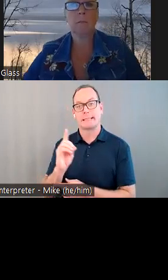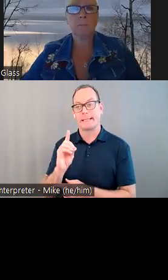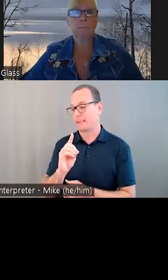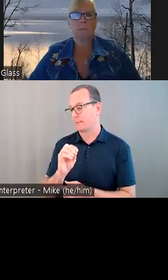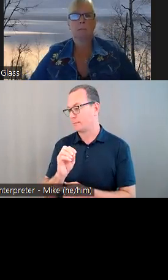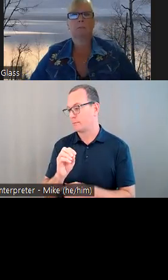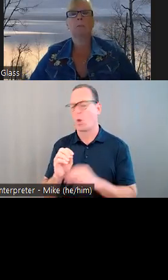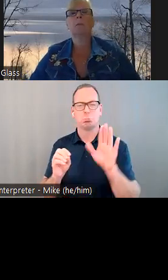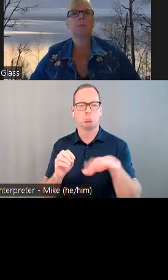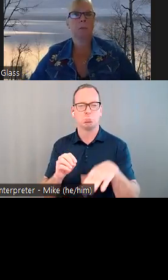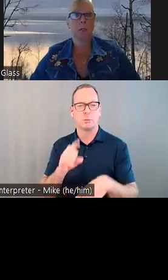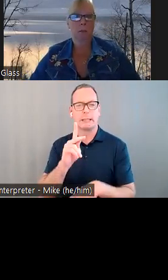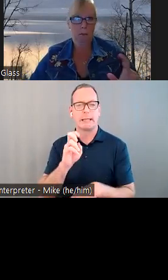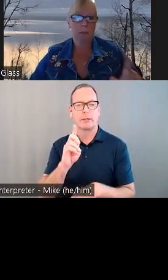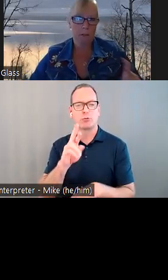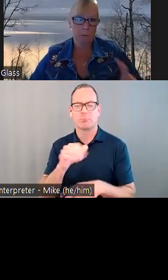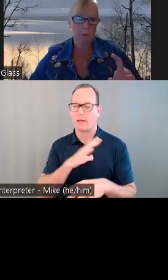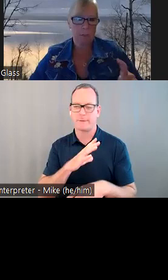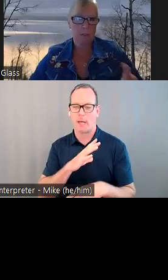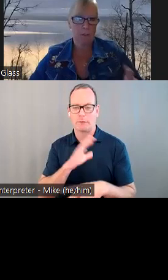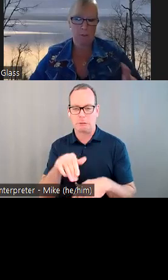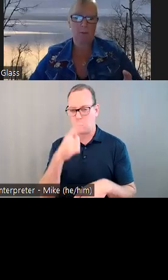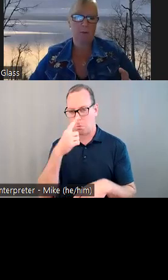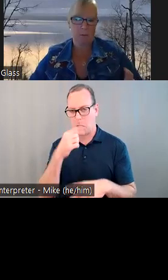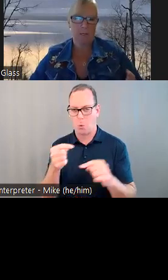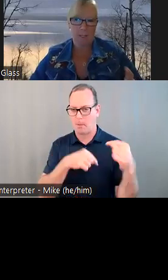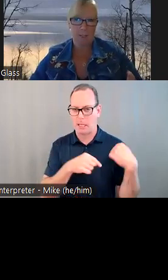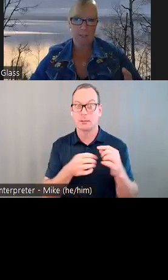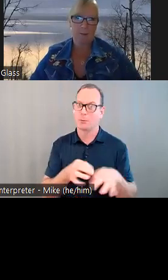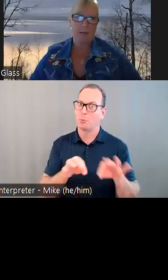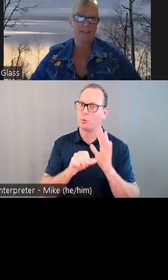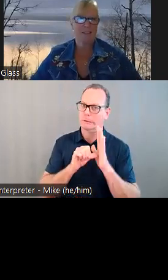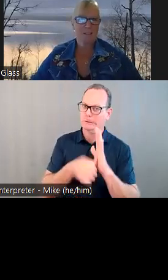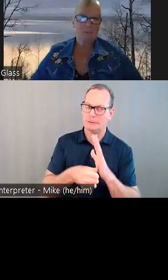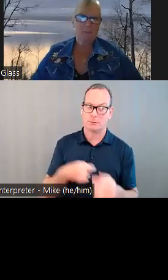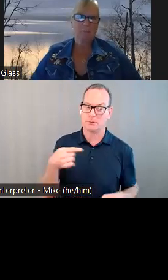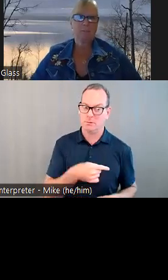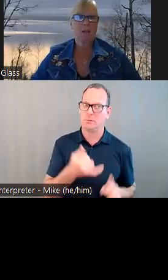problem. Probably worth repeating that 3 is missing on history of interrupted education anyway.